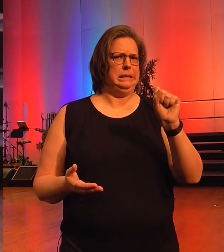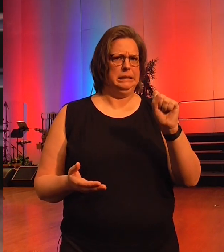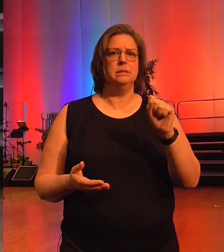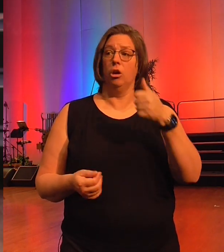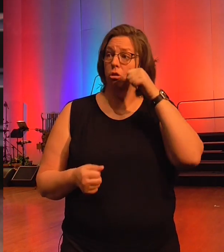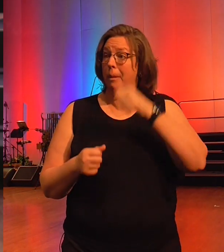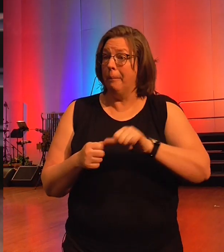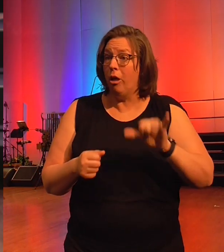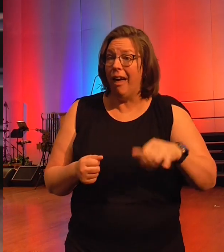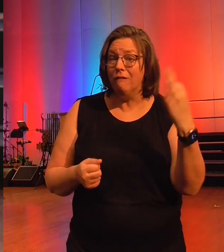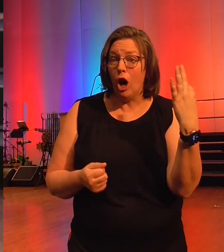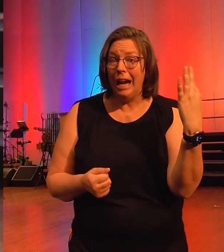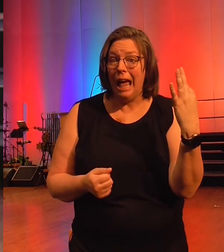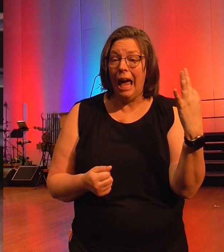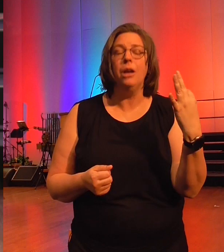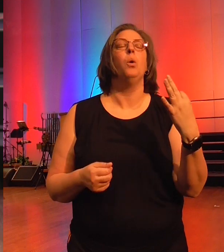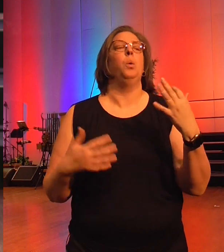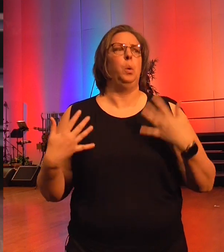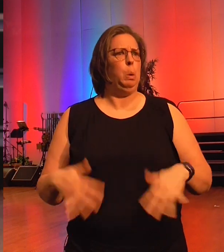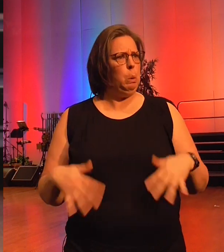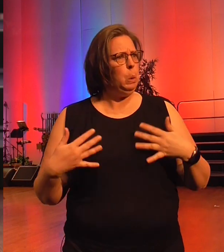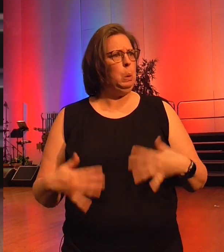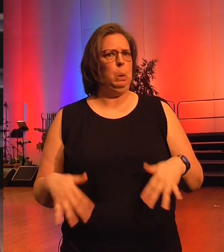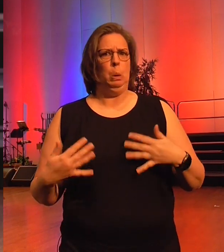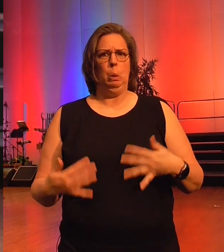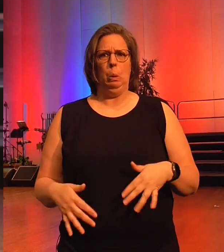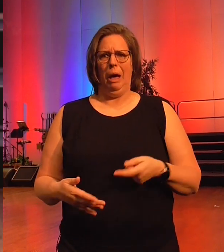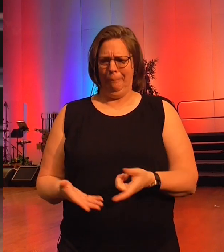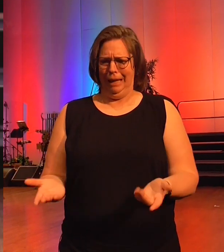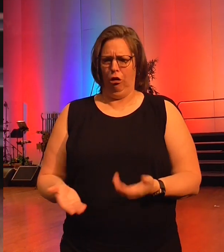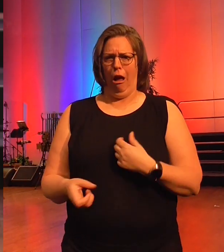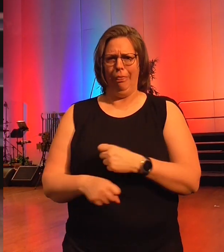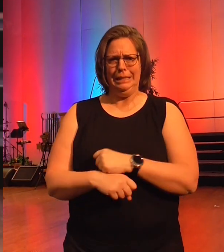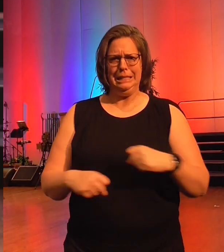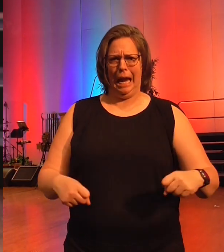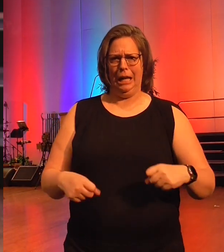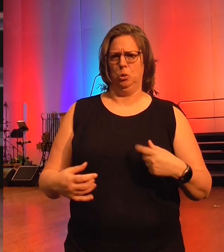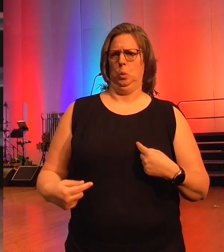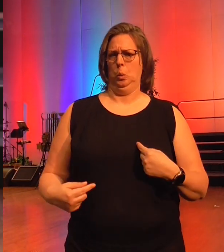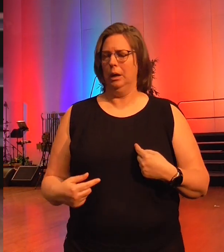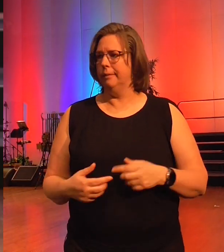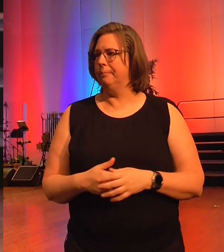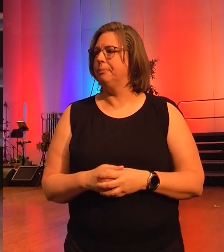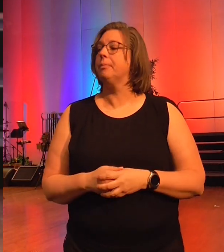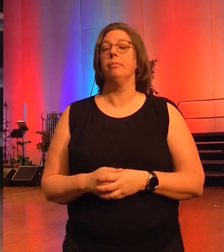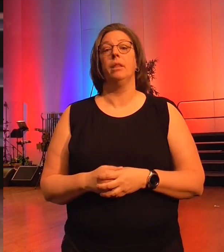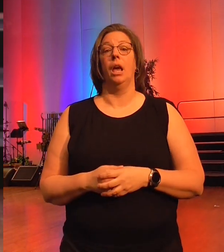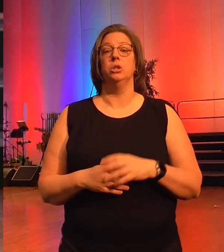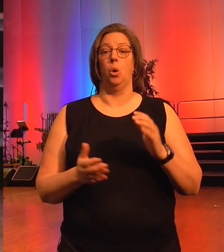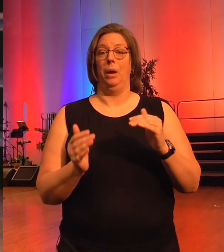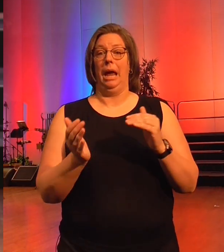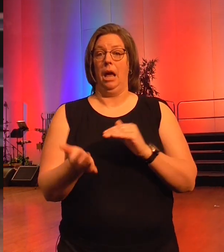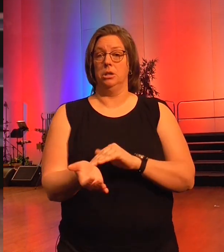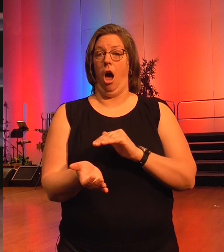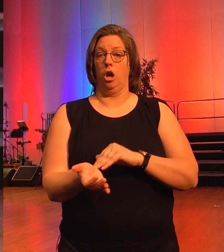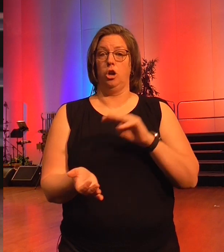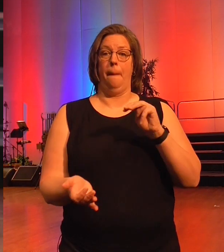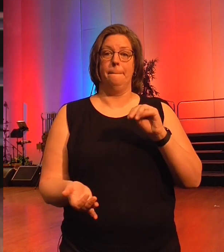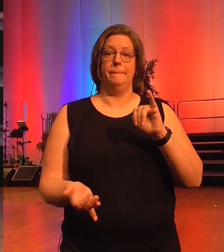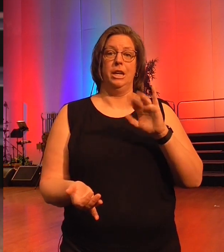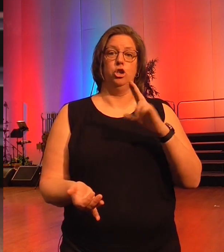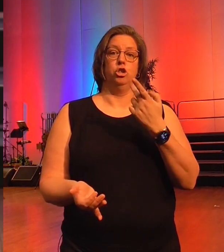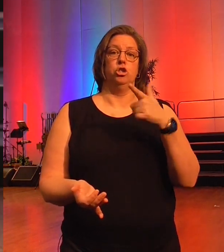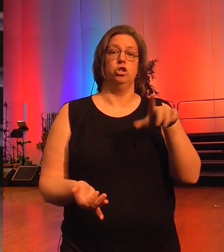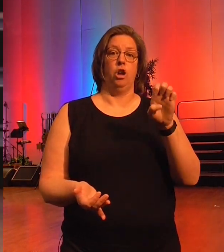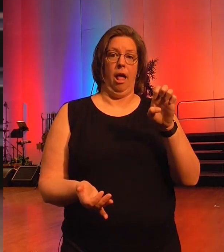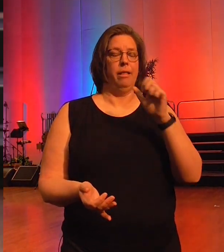wonderful, and it's so wonderful to have our incredible speaker program here at Mile High Church. And Dr. Michelle on Friday announced our next speaker, who's not